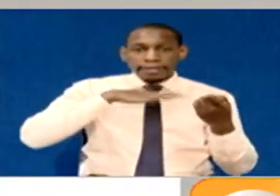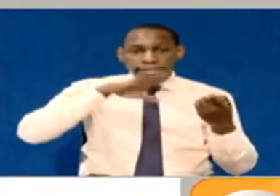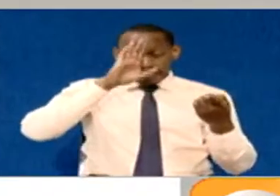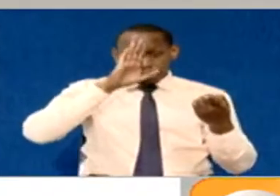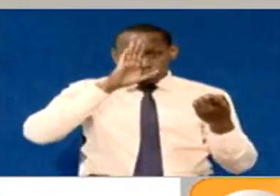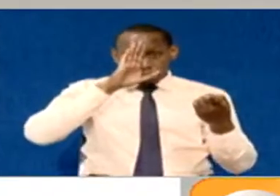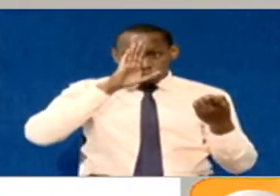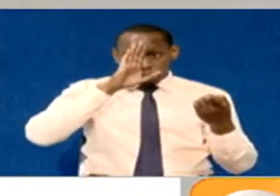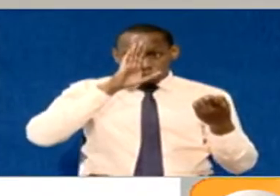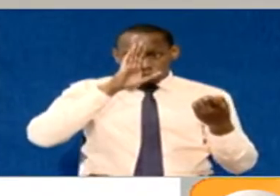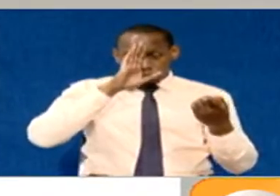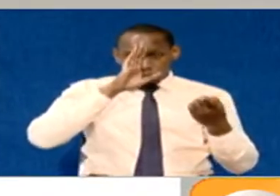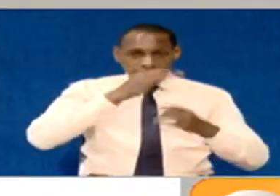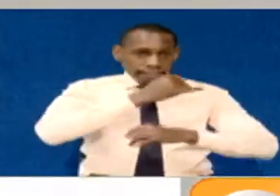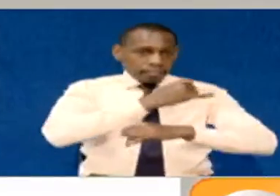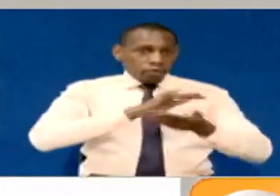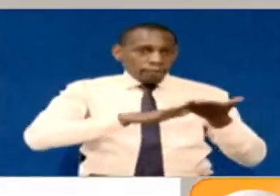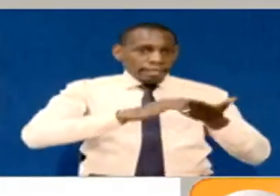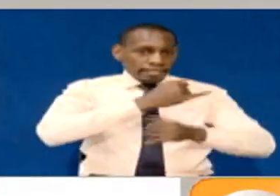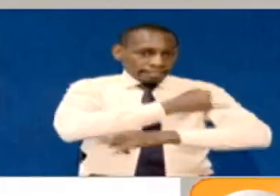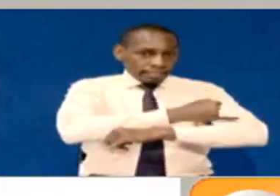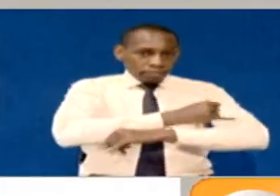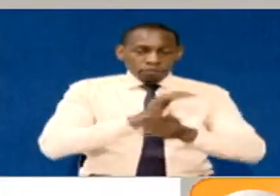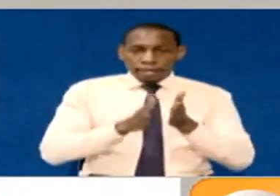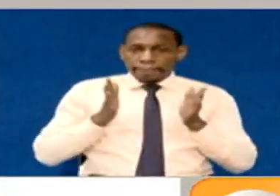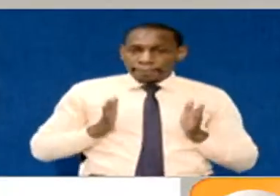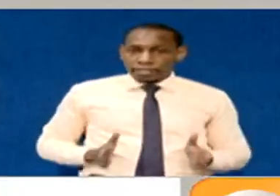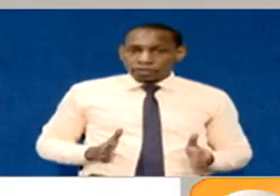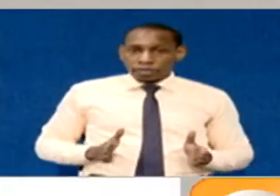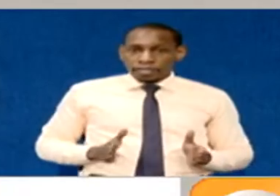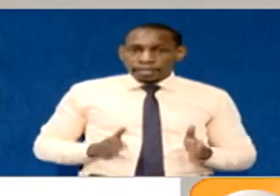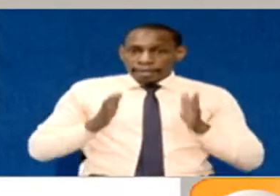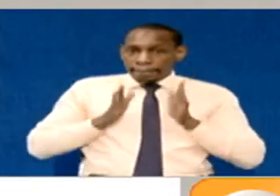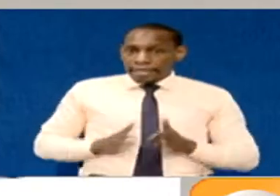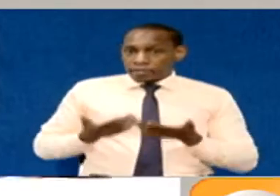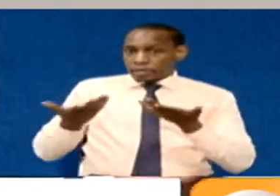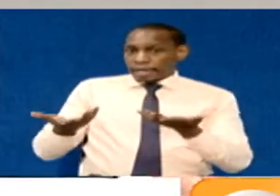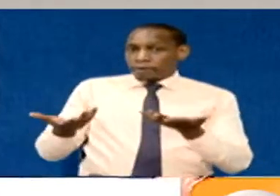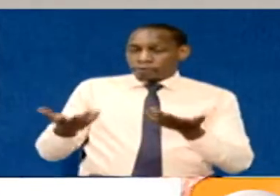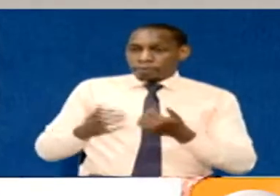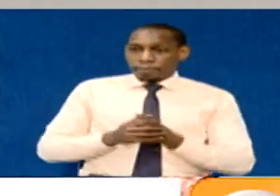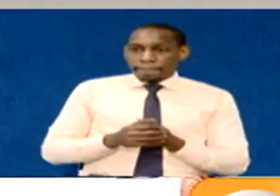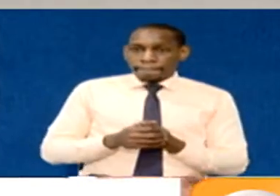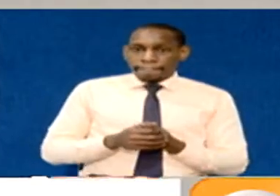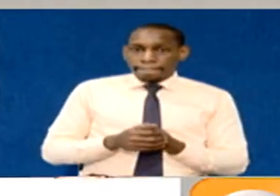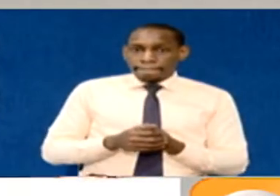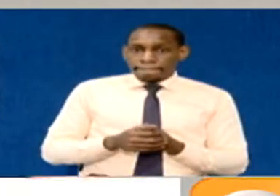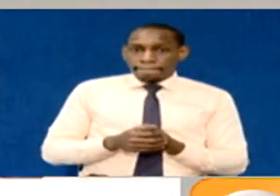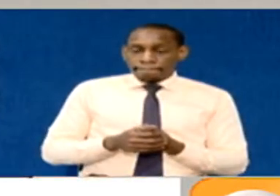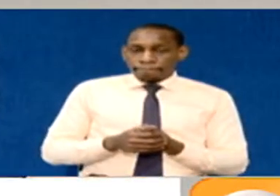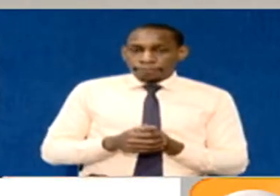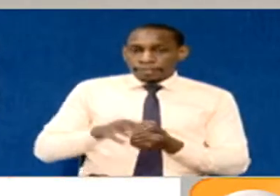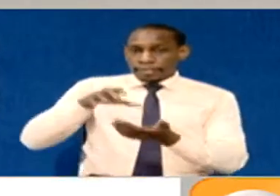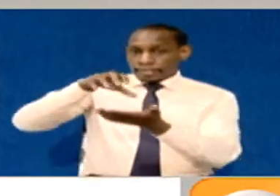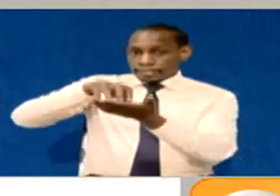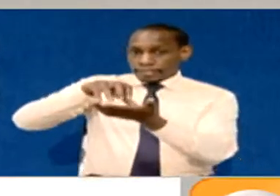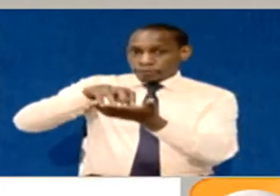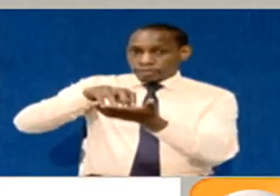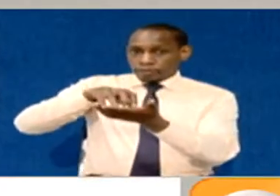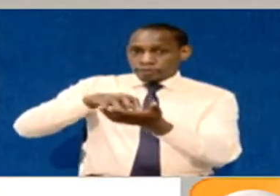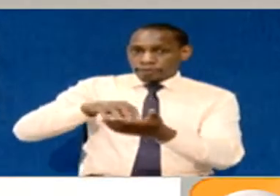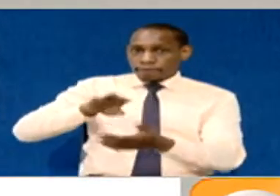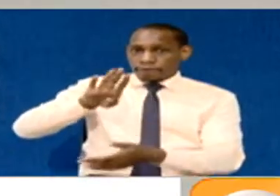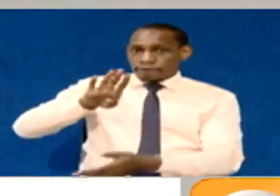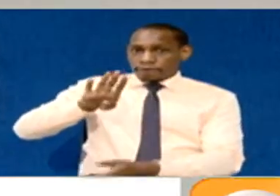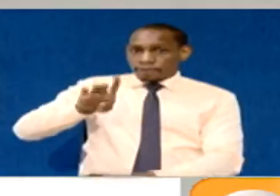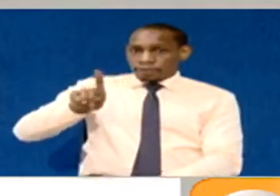is institutional and personal? Personal in the sense that here is a scenario where